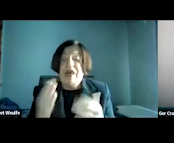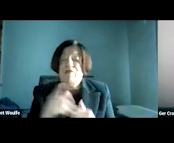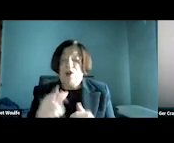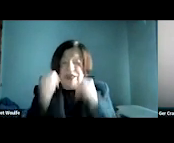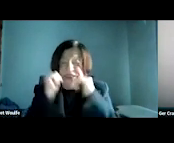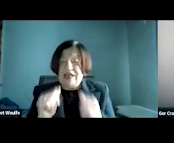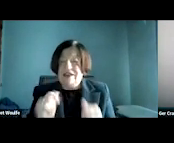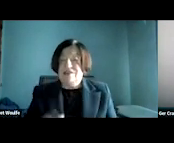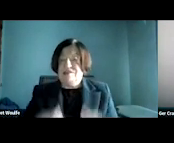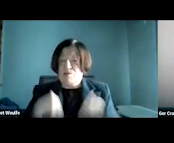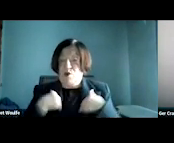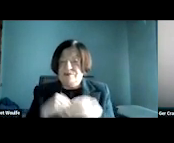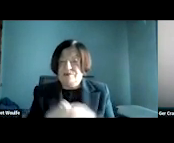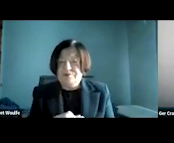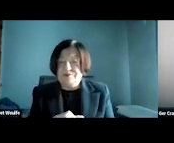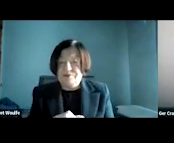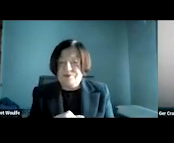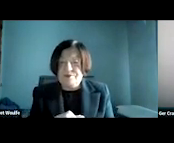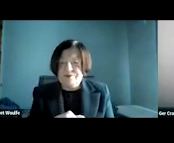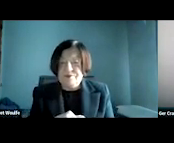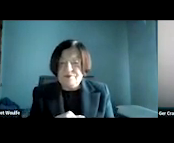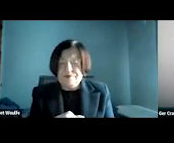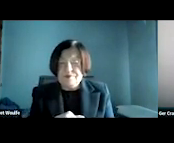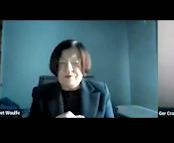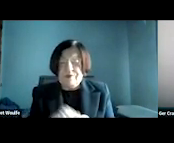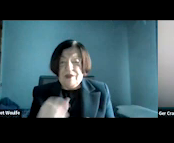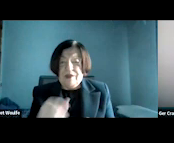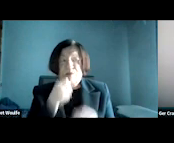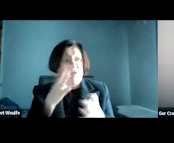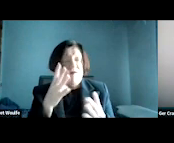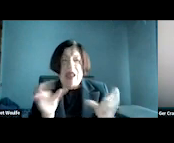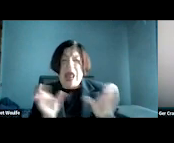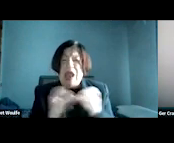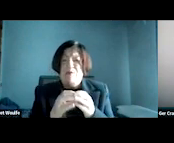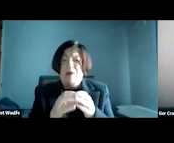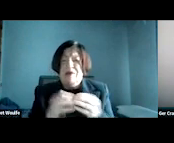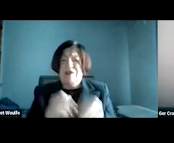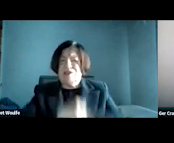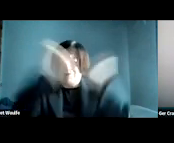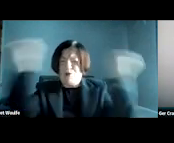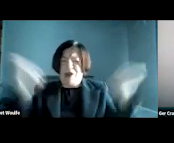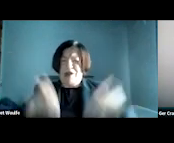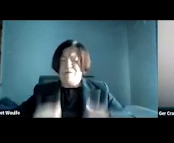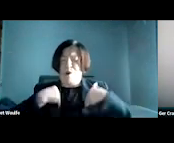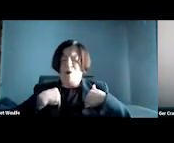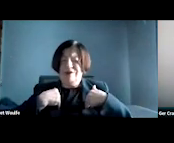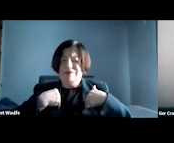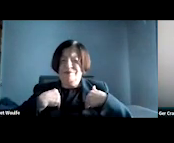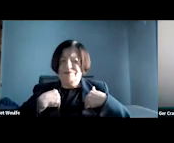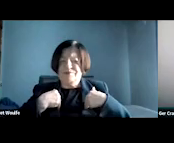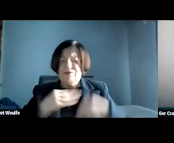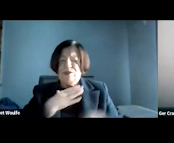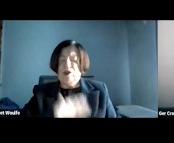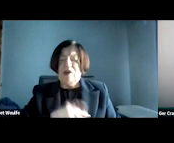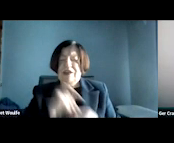here this morning on a gorgeous April spring morning. So just to